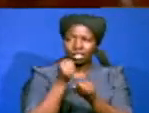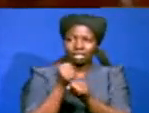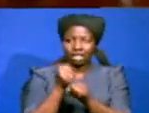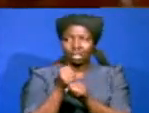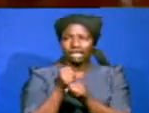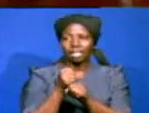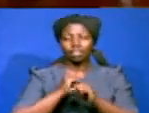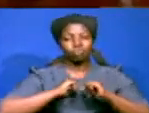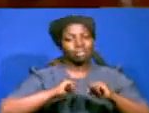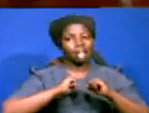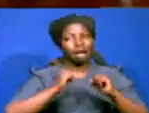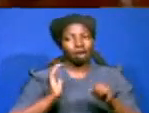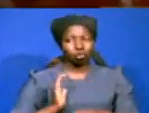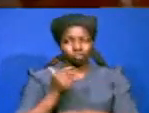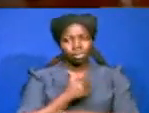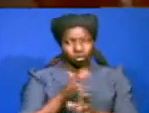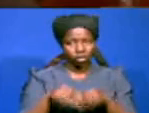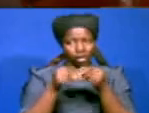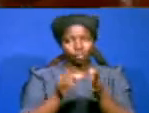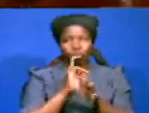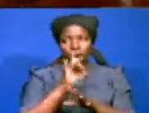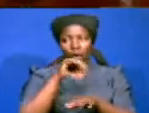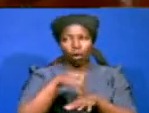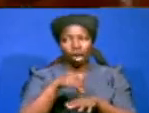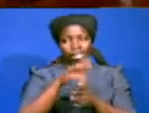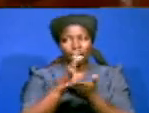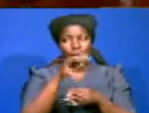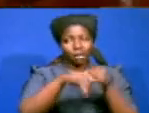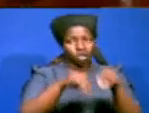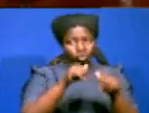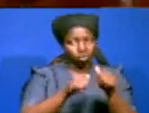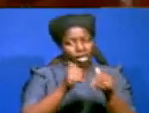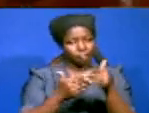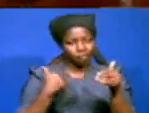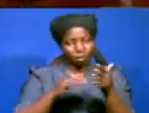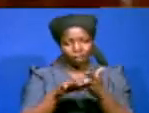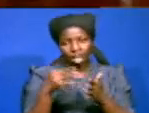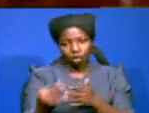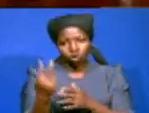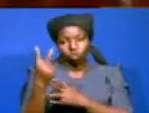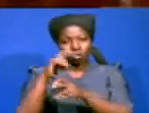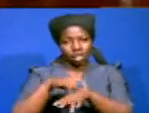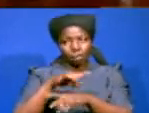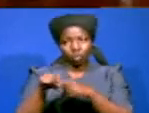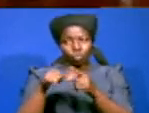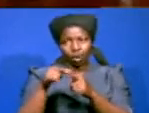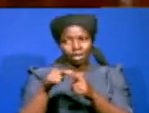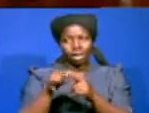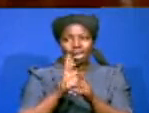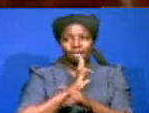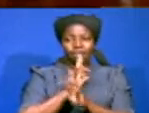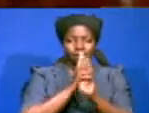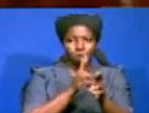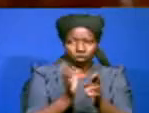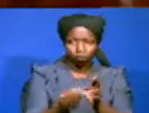the election on Sonu elections that had failed twice. When I presented the report to Senate,